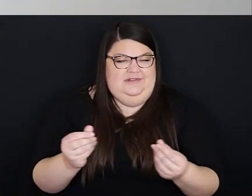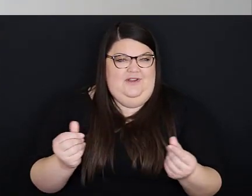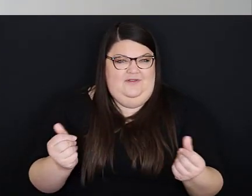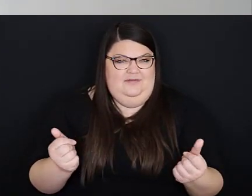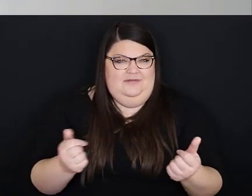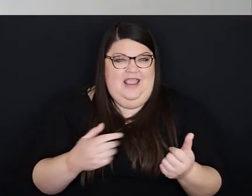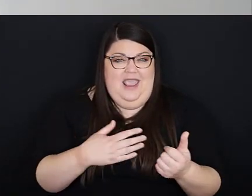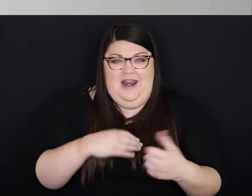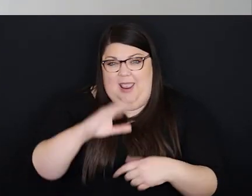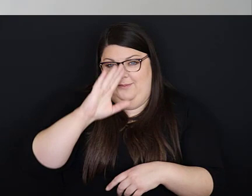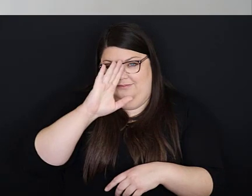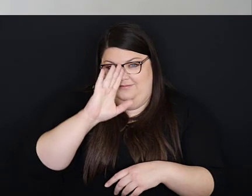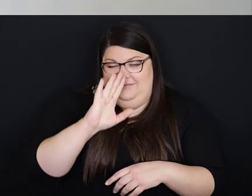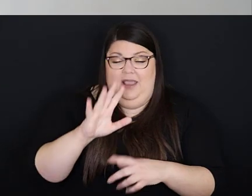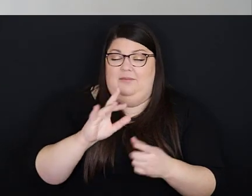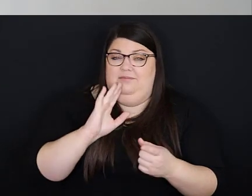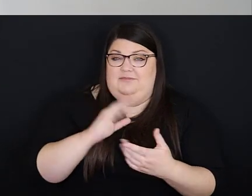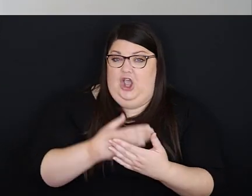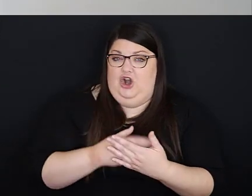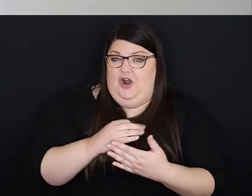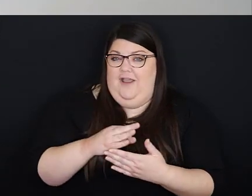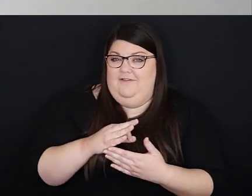the daughter of a mortician, so